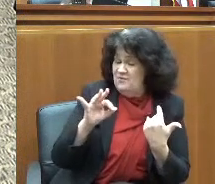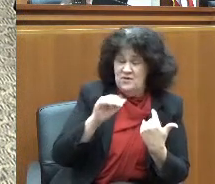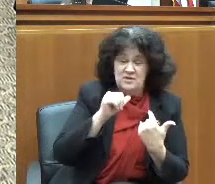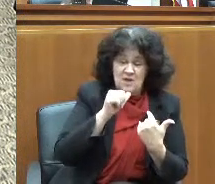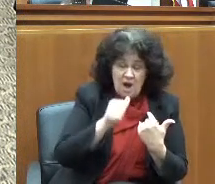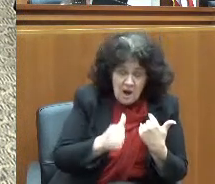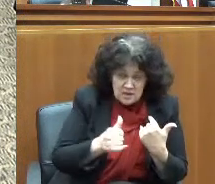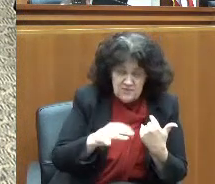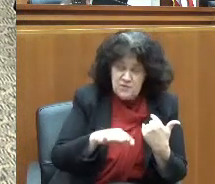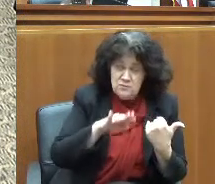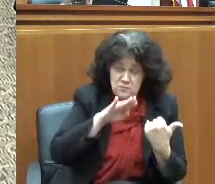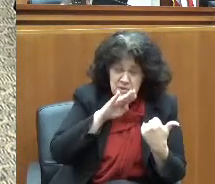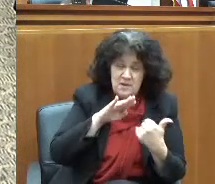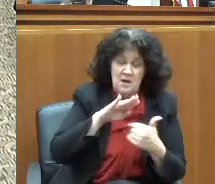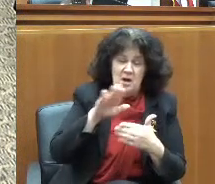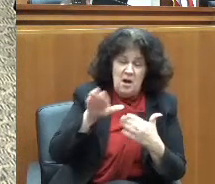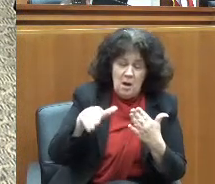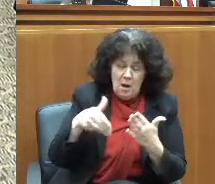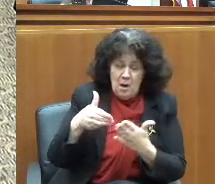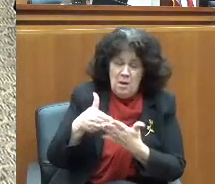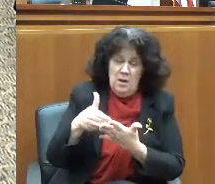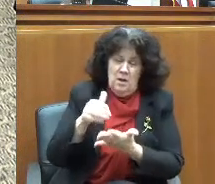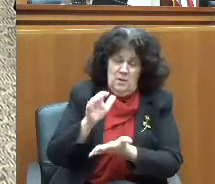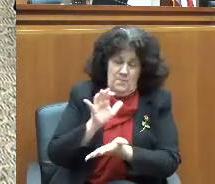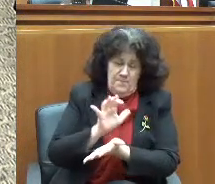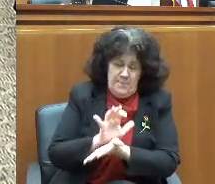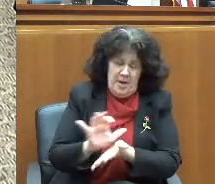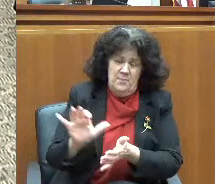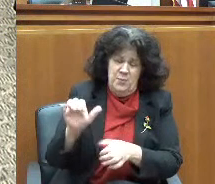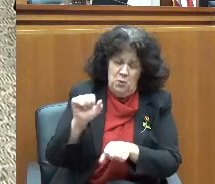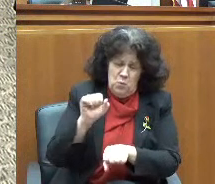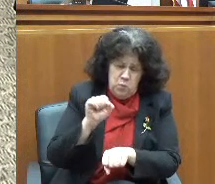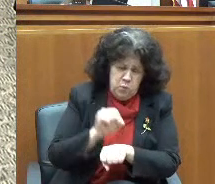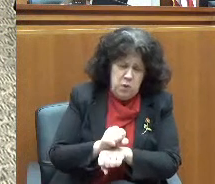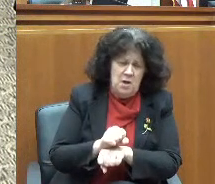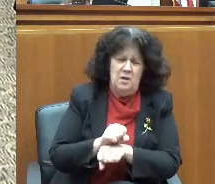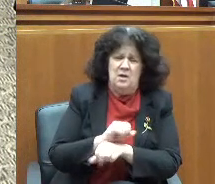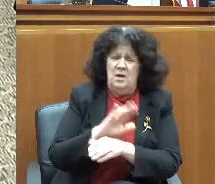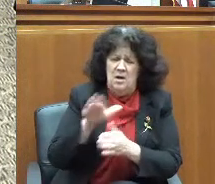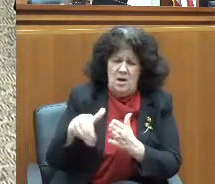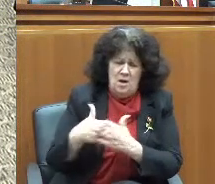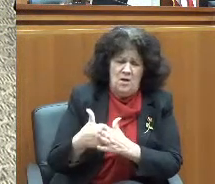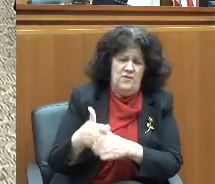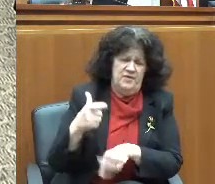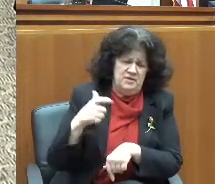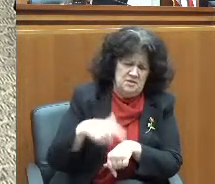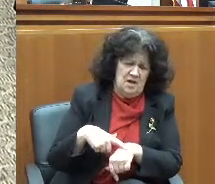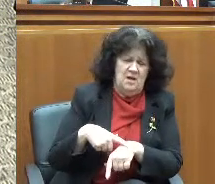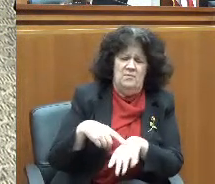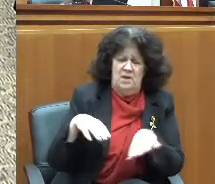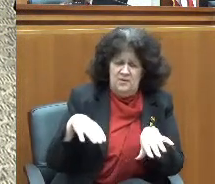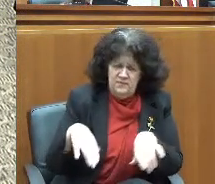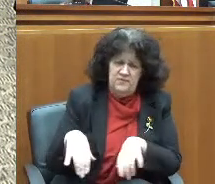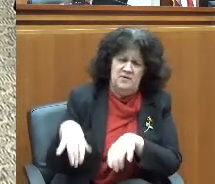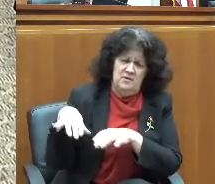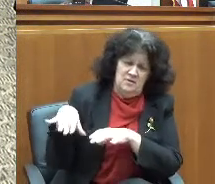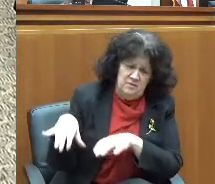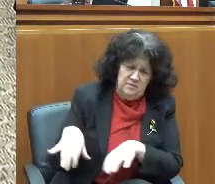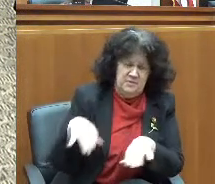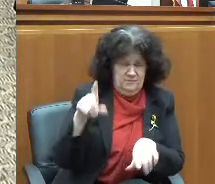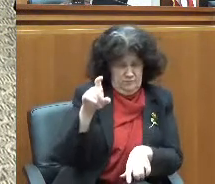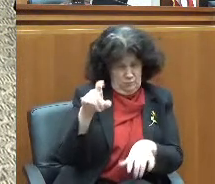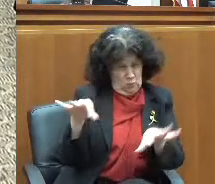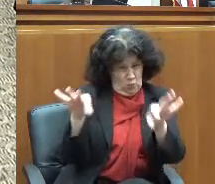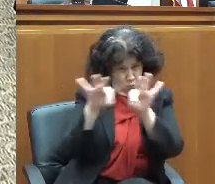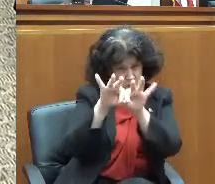not, all of the paperwork that we're creating and all of the time, is it worth it to continue the process